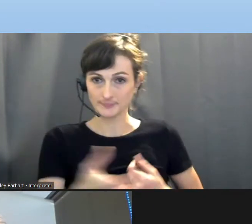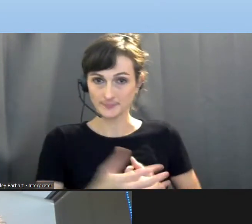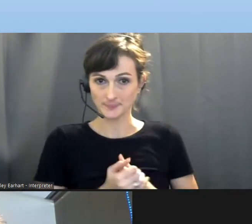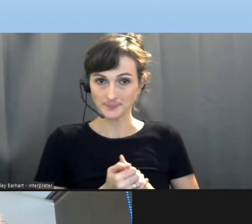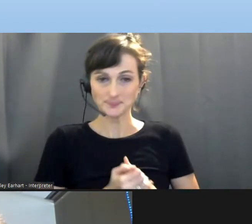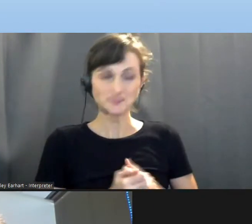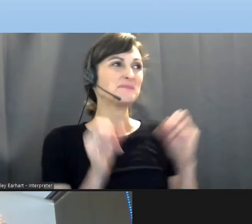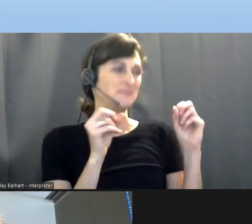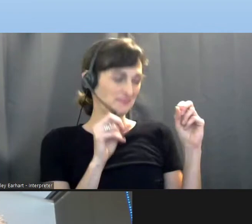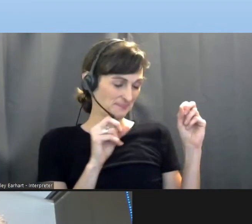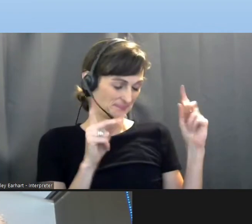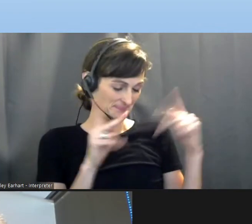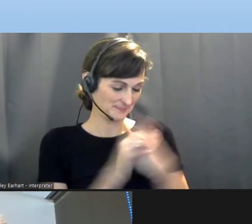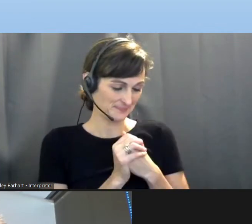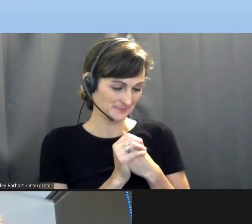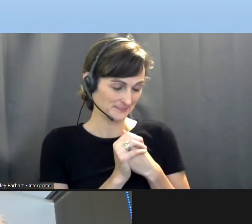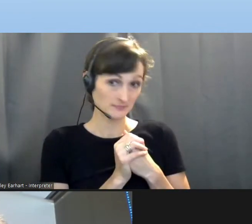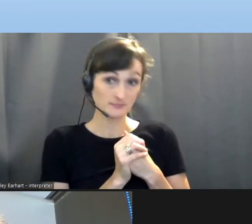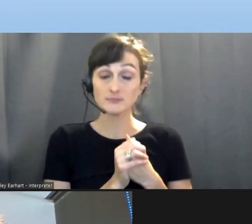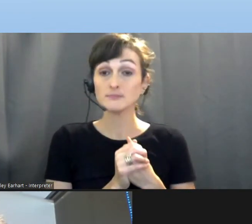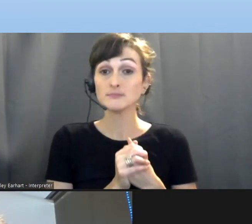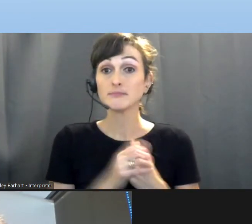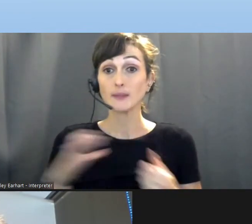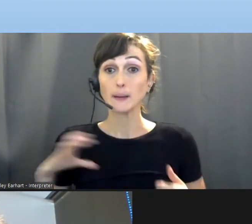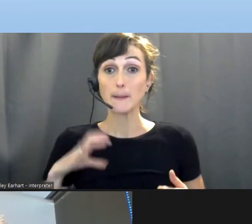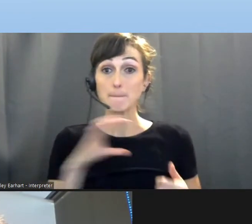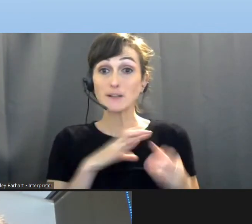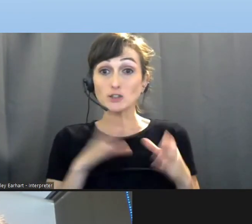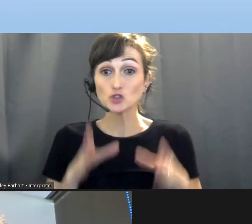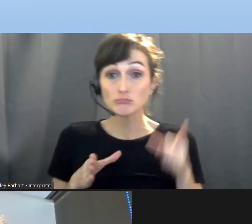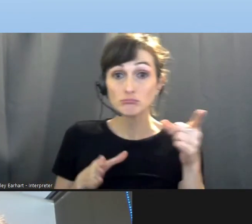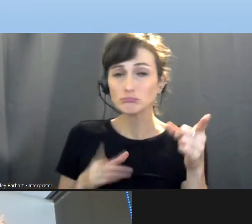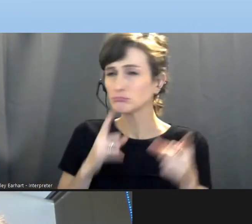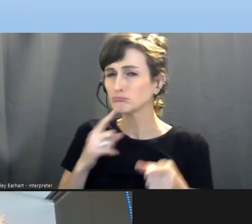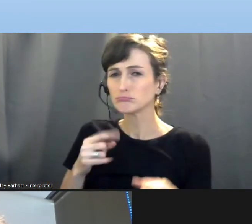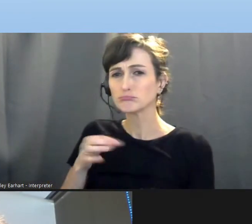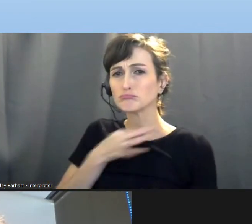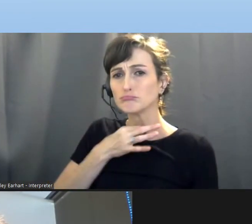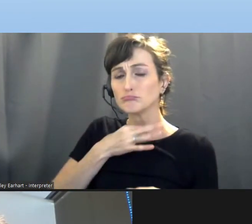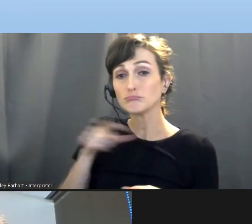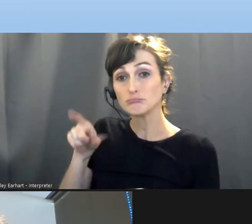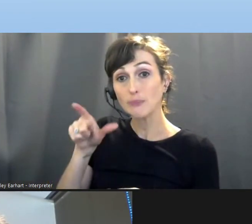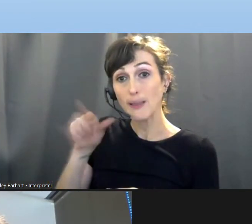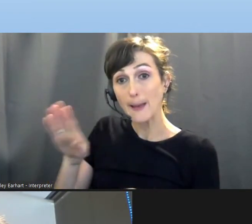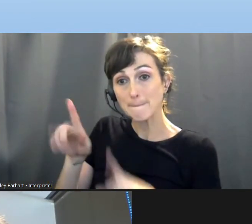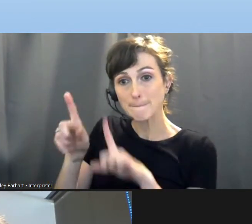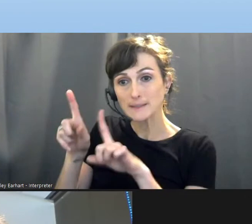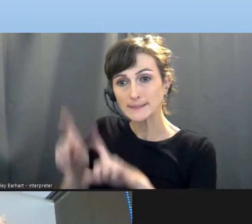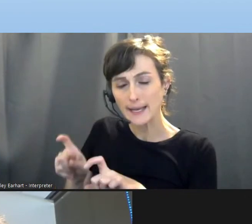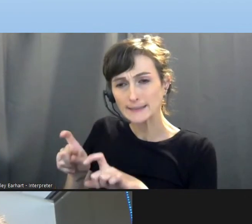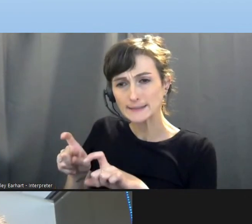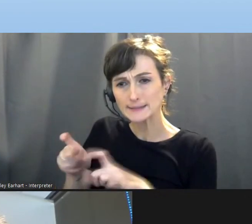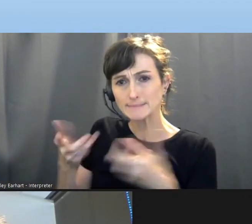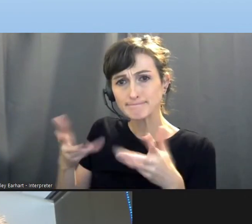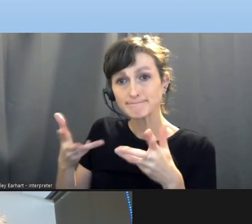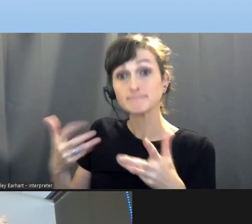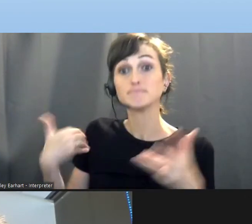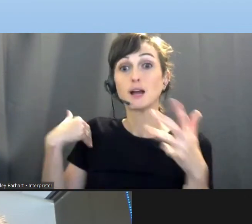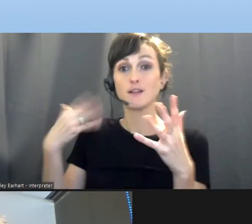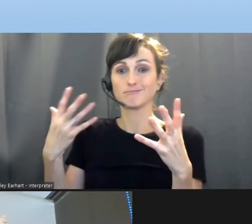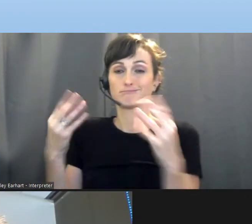Okay. Commissioner Smith? Wouldn't the lab test have been a much more accurate